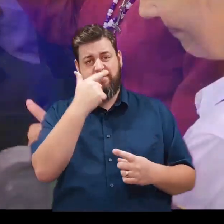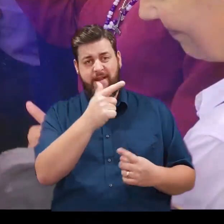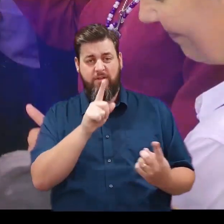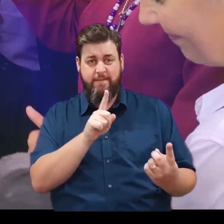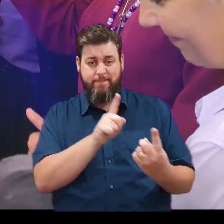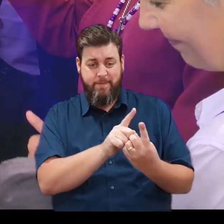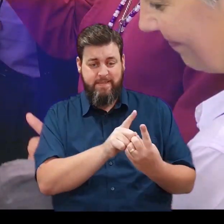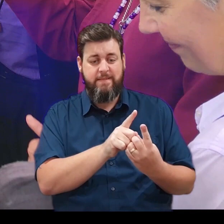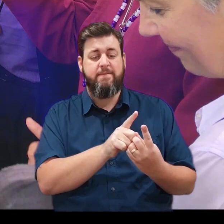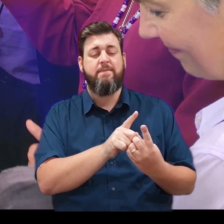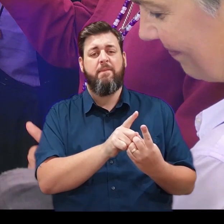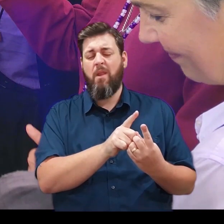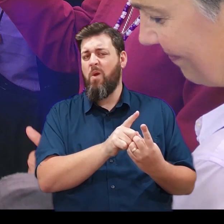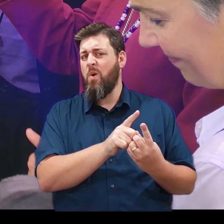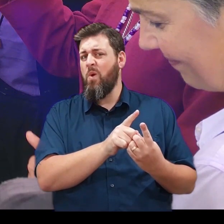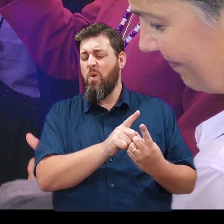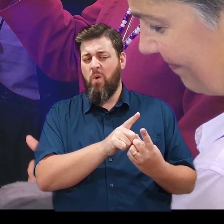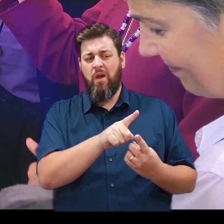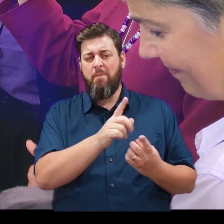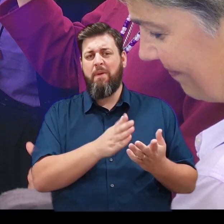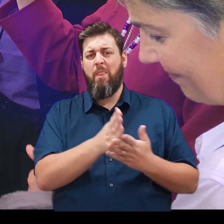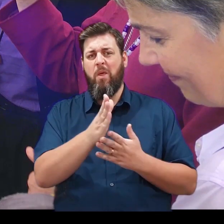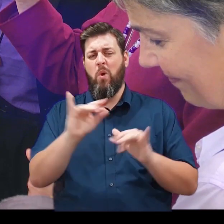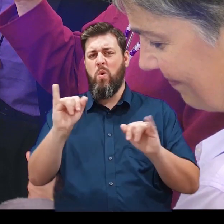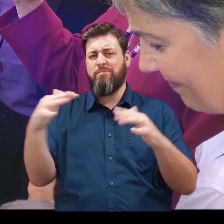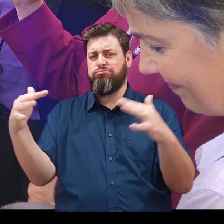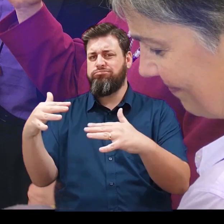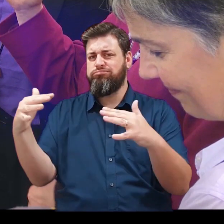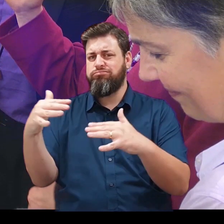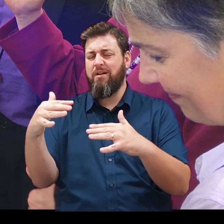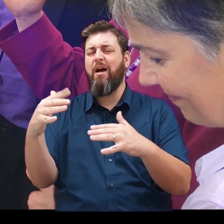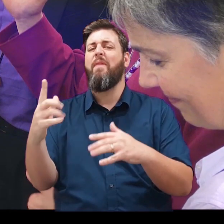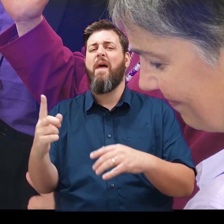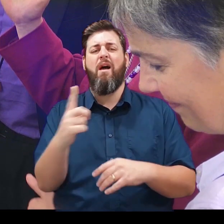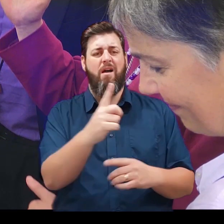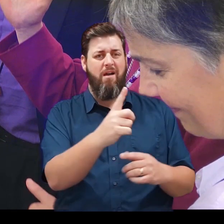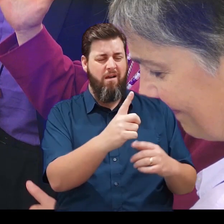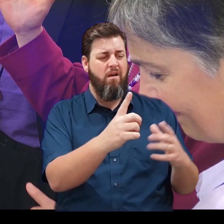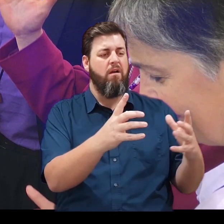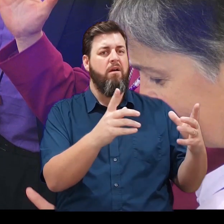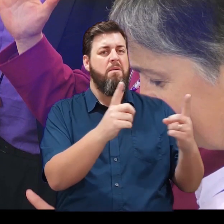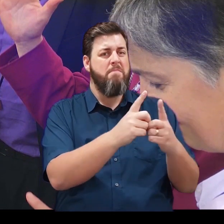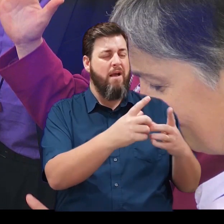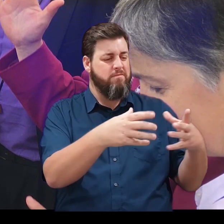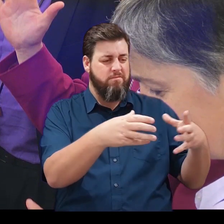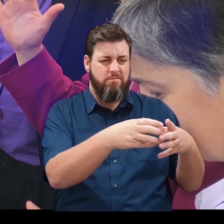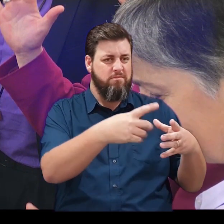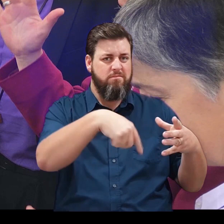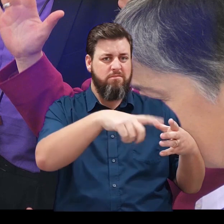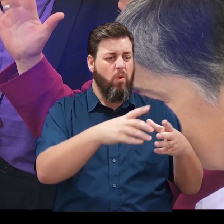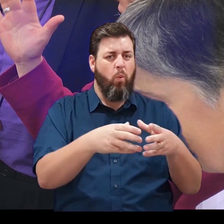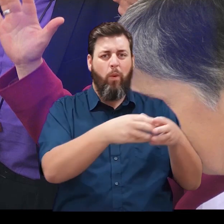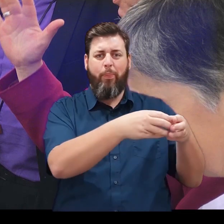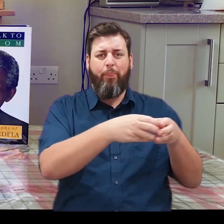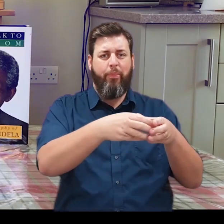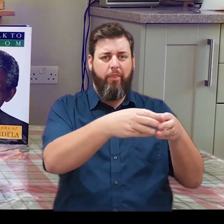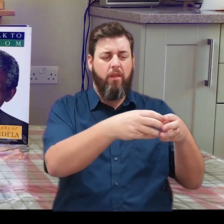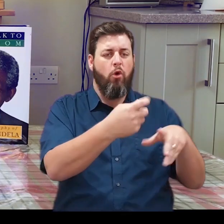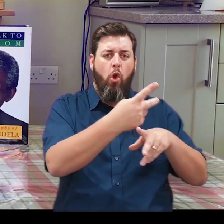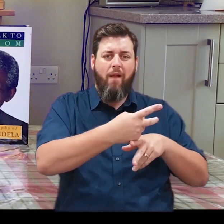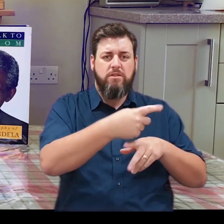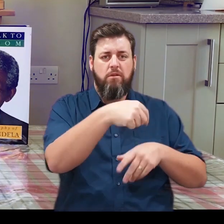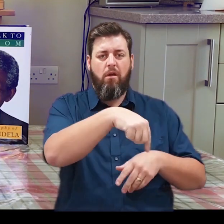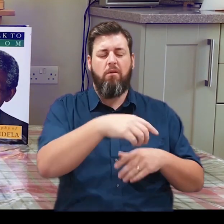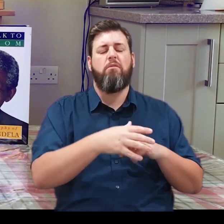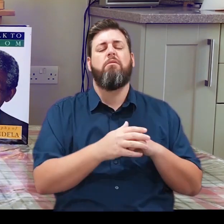from some fighting, been separated from his parents, been picked up by a small group of other people running away, refugees. I sat